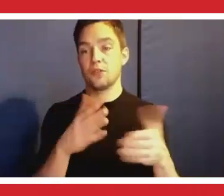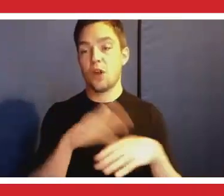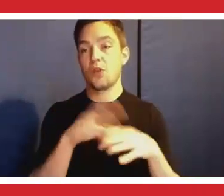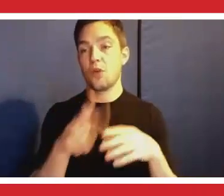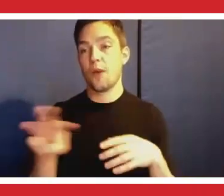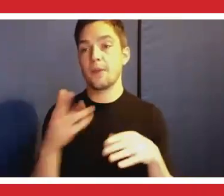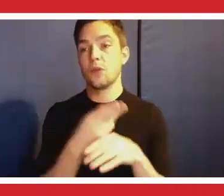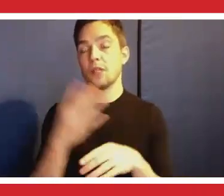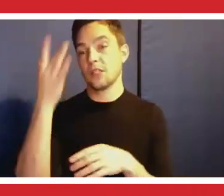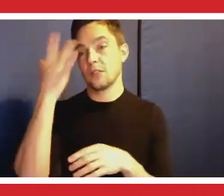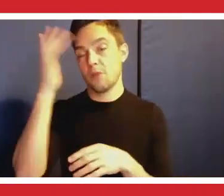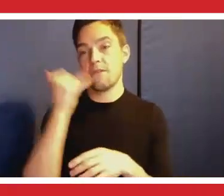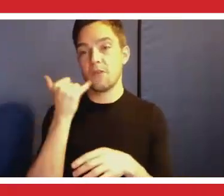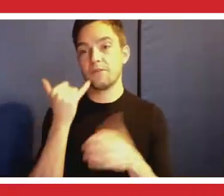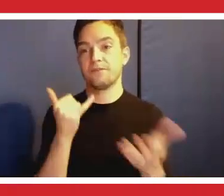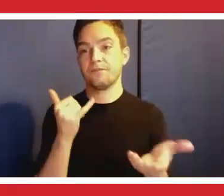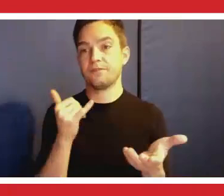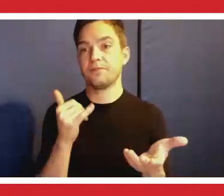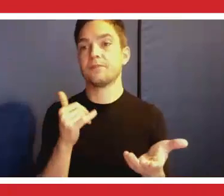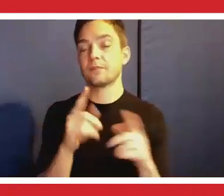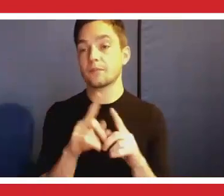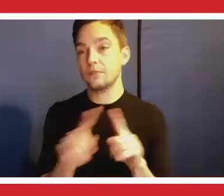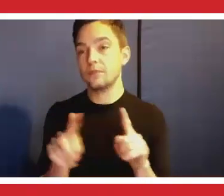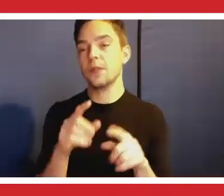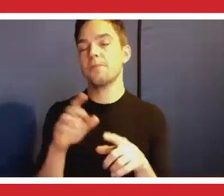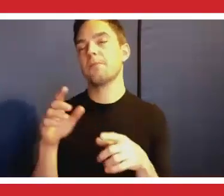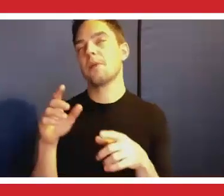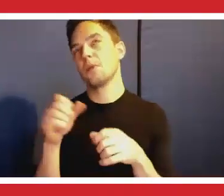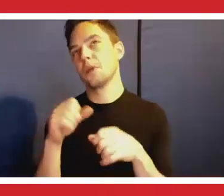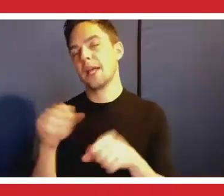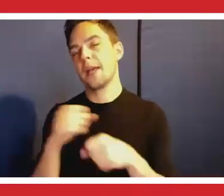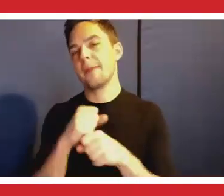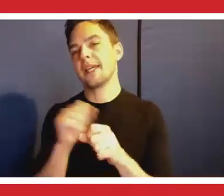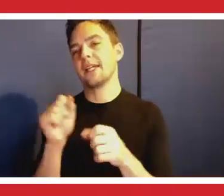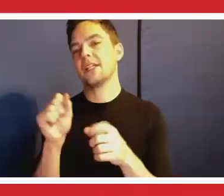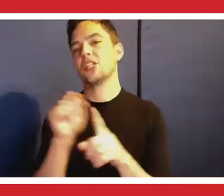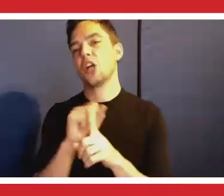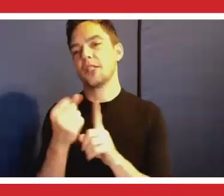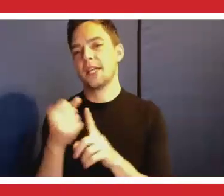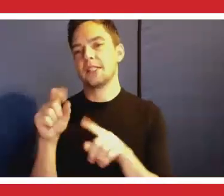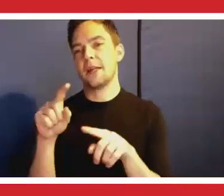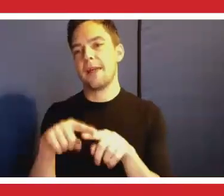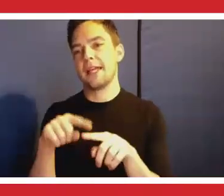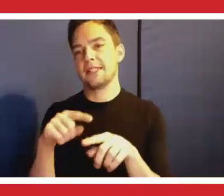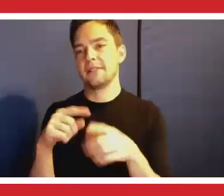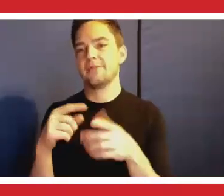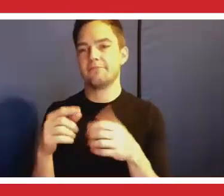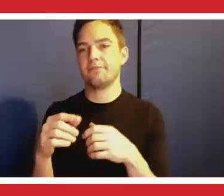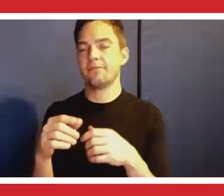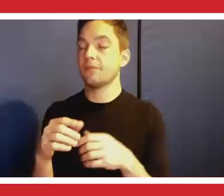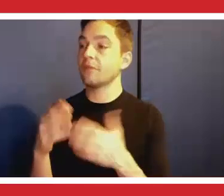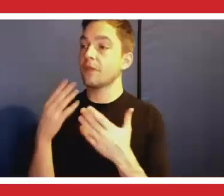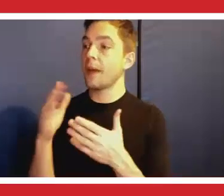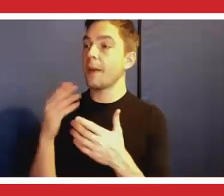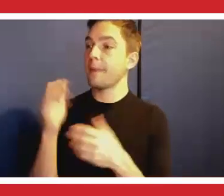smart devices. That's not going to happen, but we can make it contextual and design it right. Back to your 3 C's. Thank you,